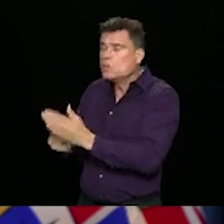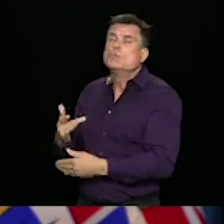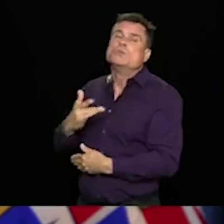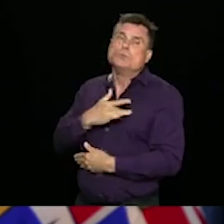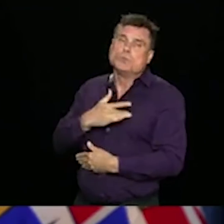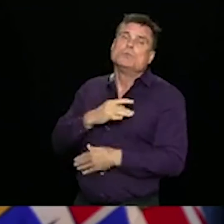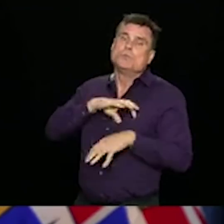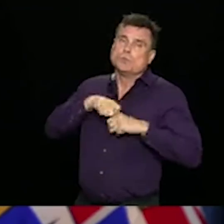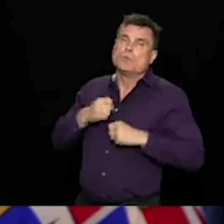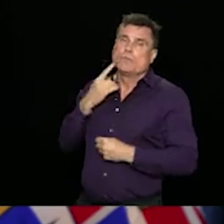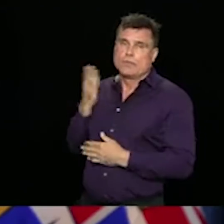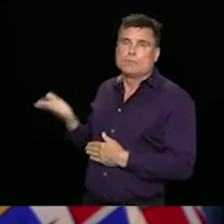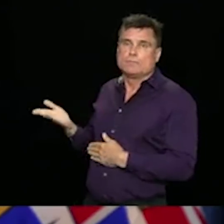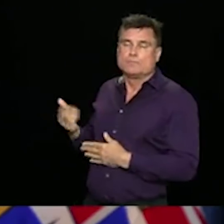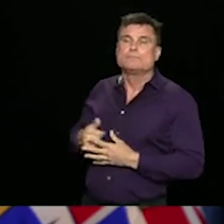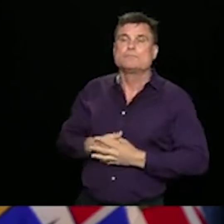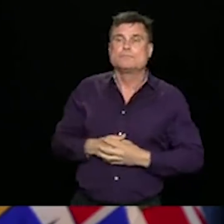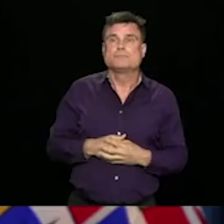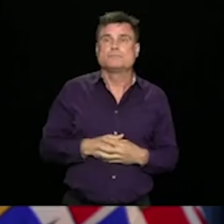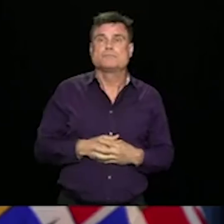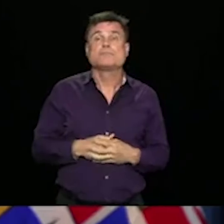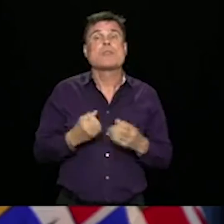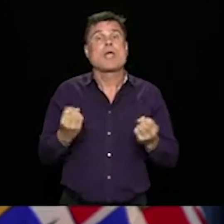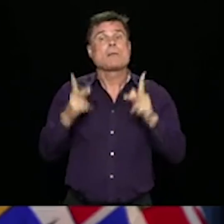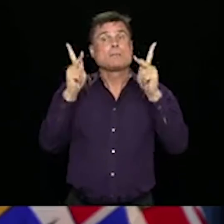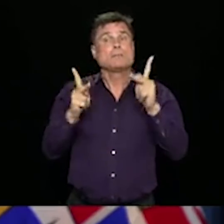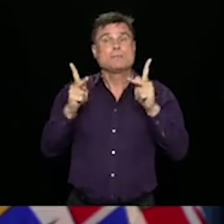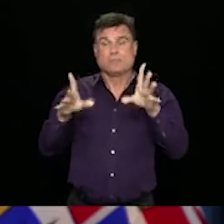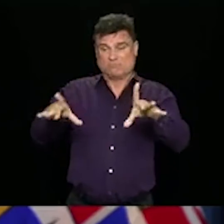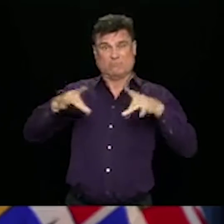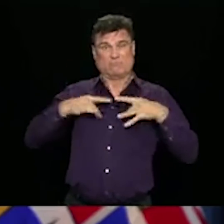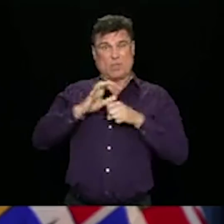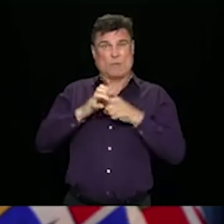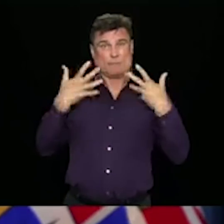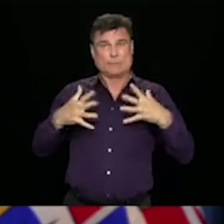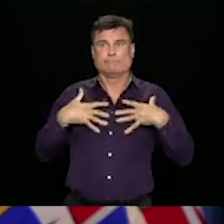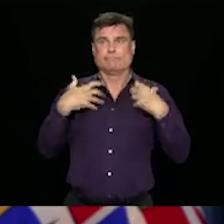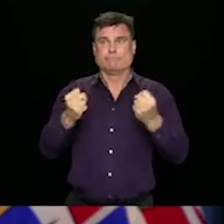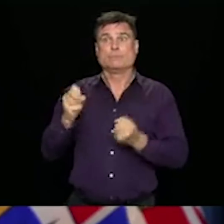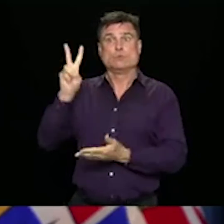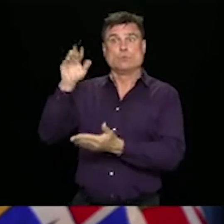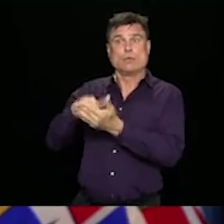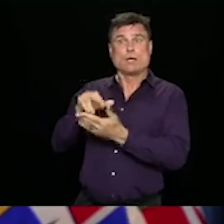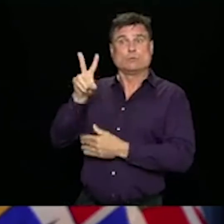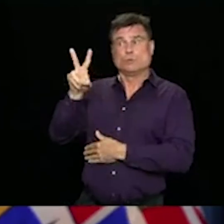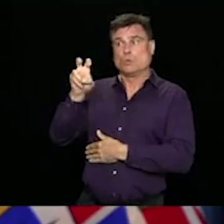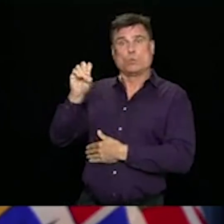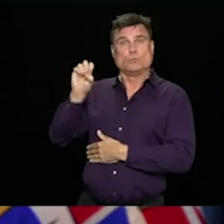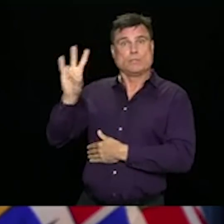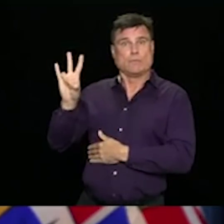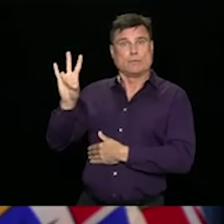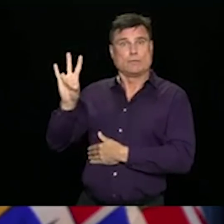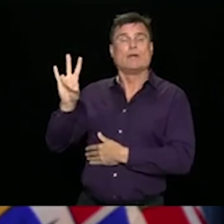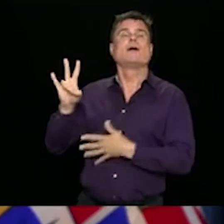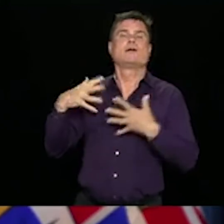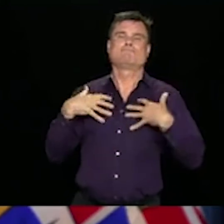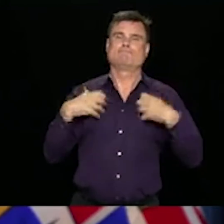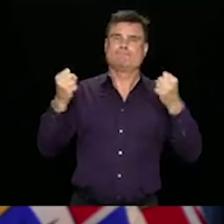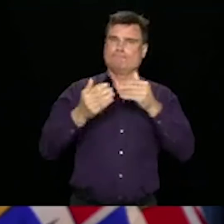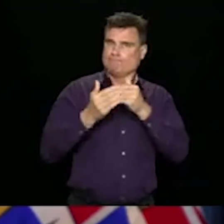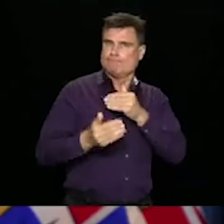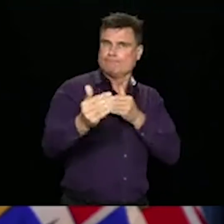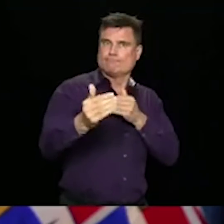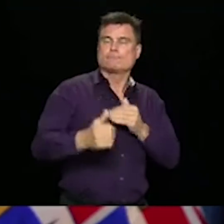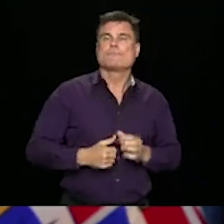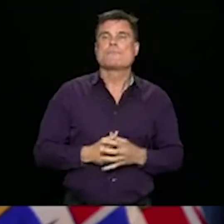2,207 people have now fully recovered, so that's 85% of our cases who have tested positive in BC. As you